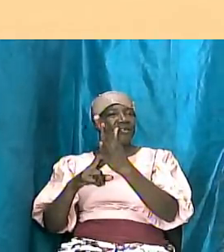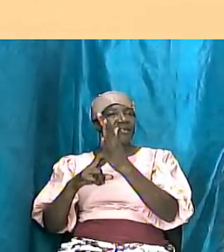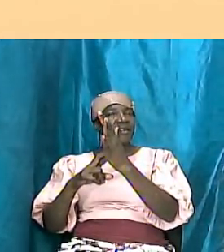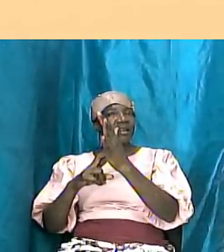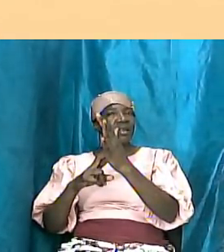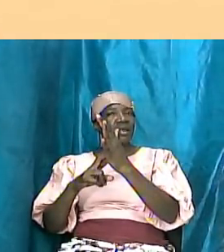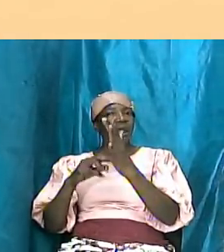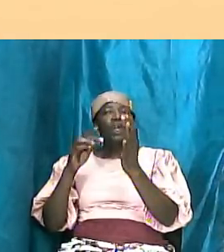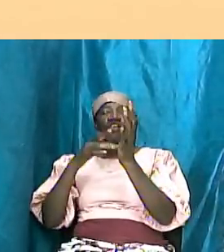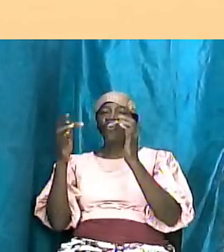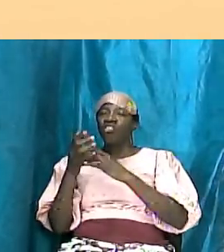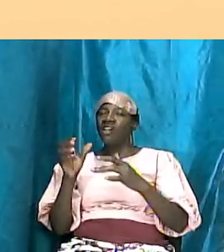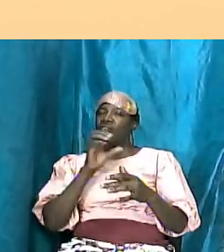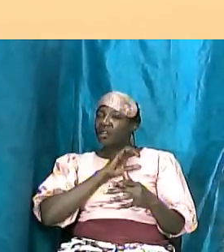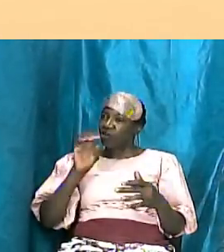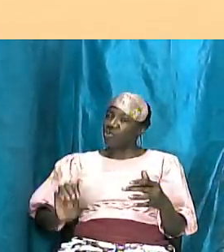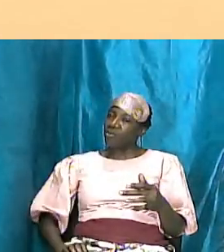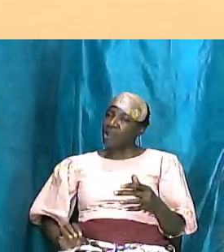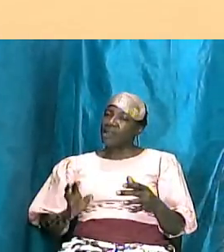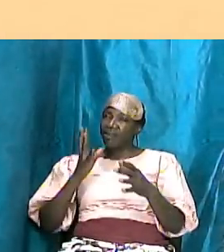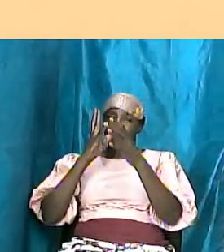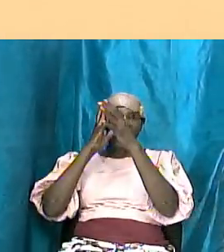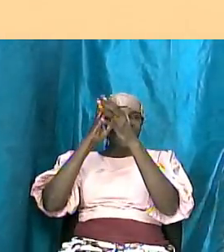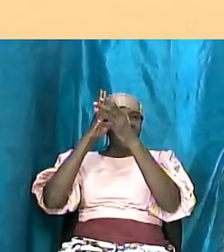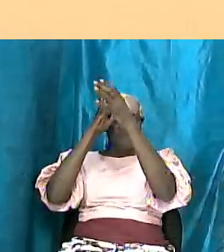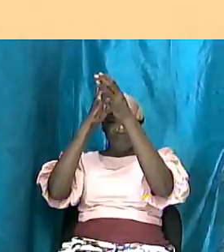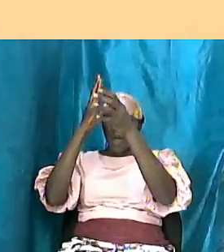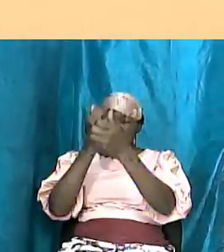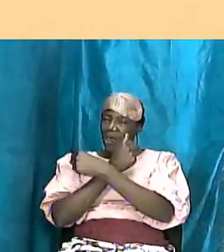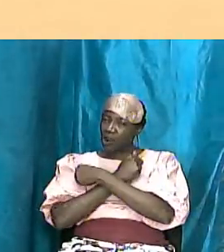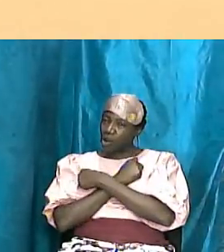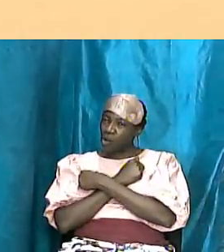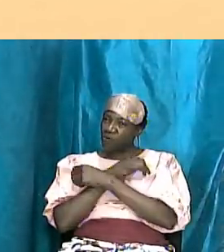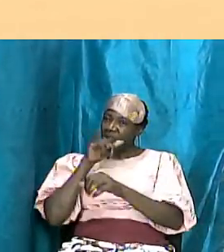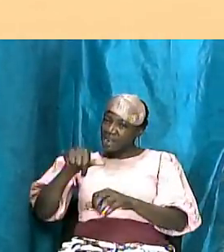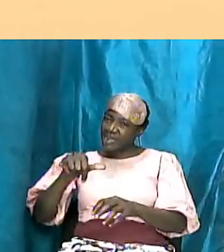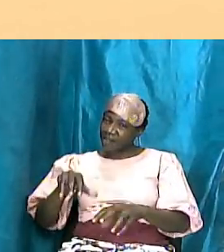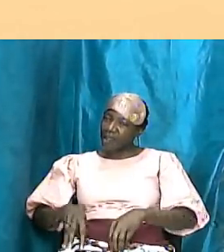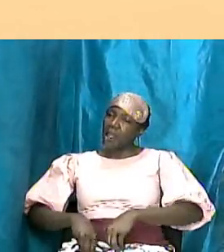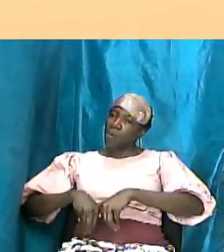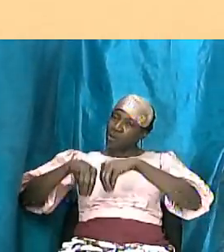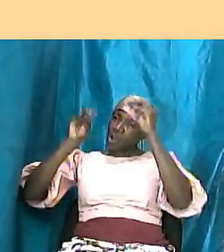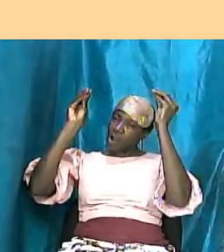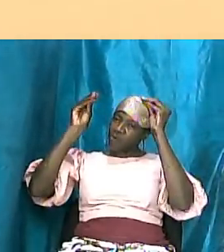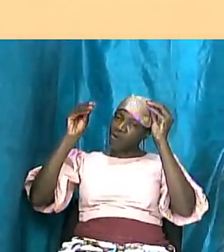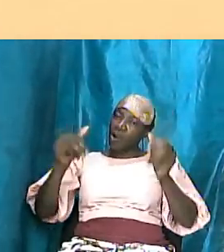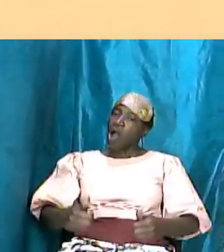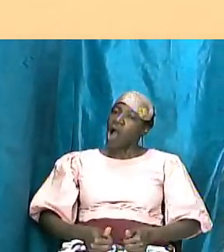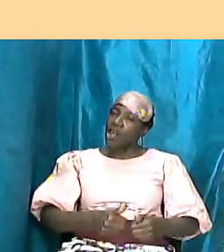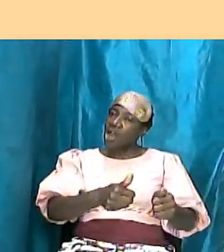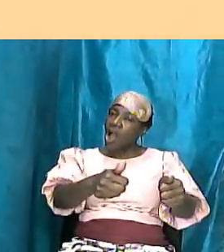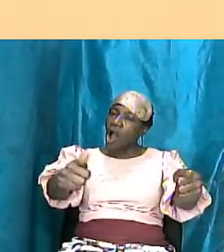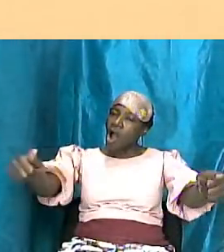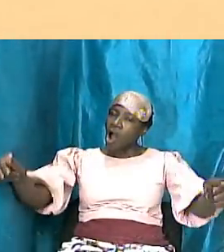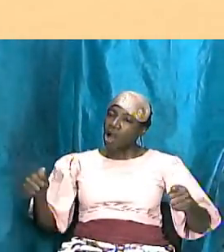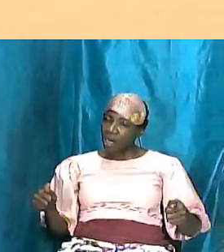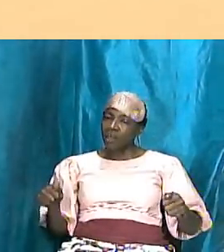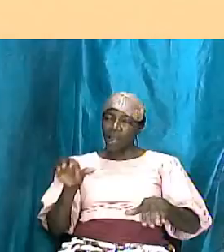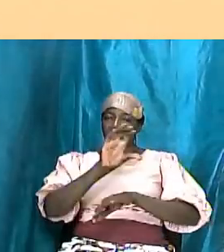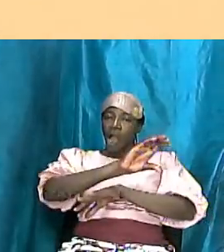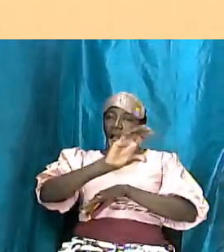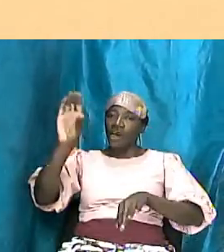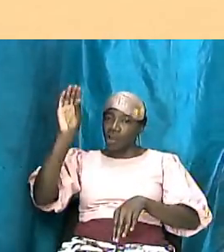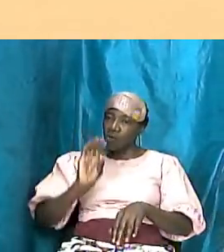symbolizes Jesus Christ, who the Father loved but yet offered on the altar of the cross to die for our